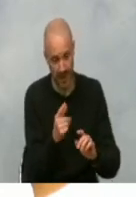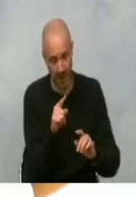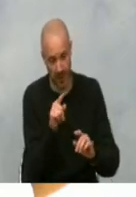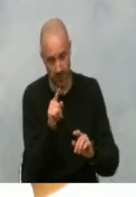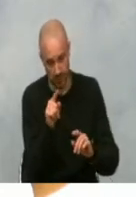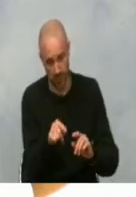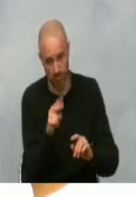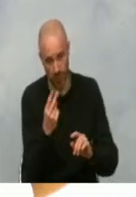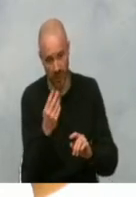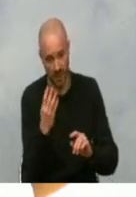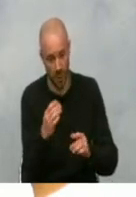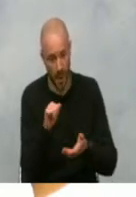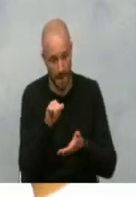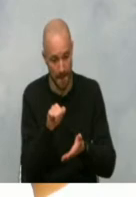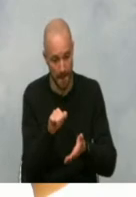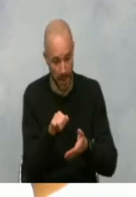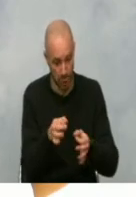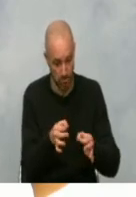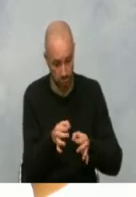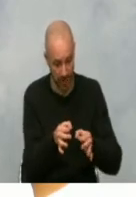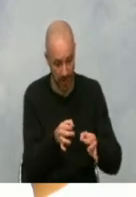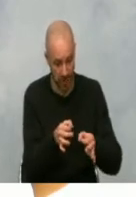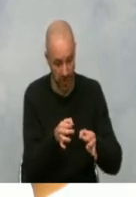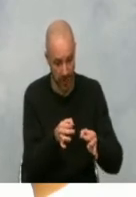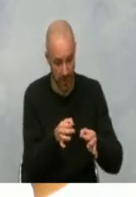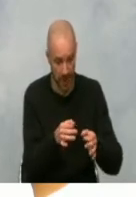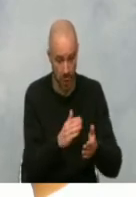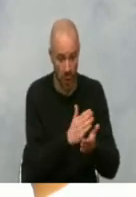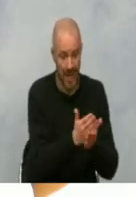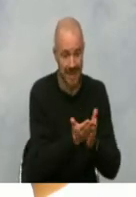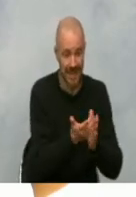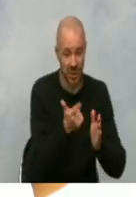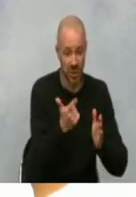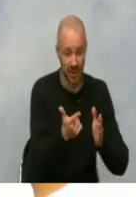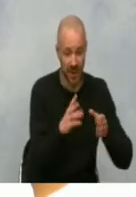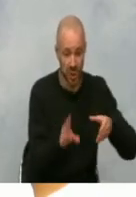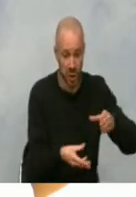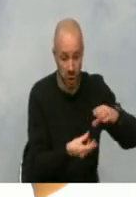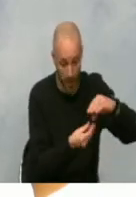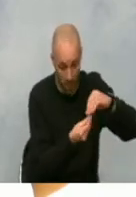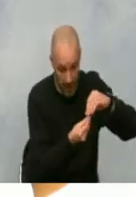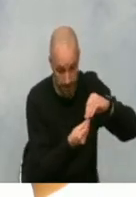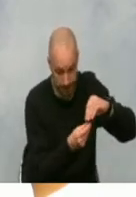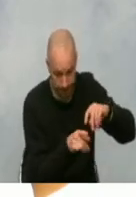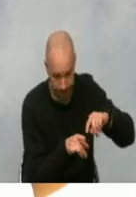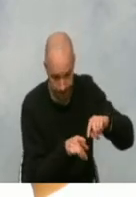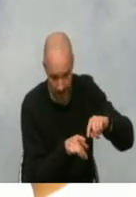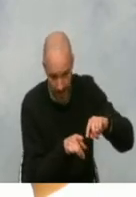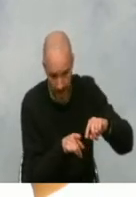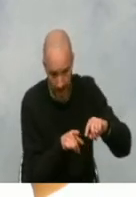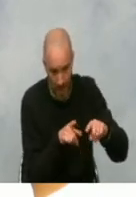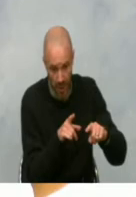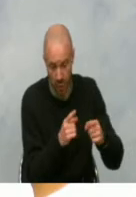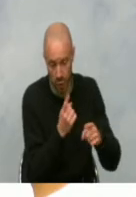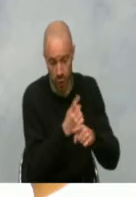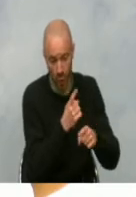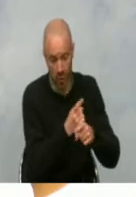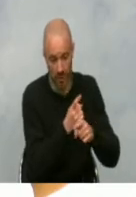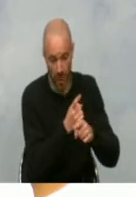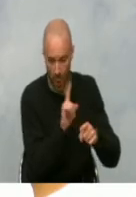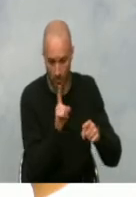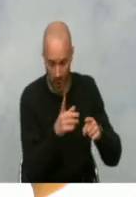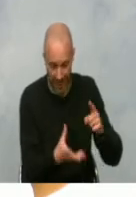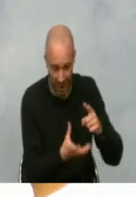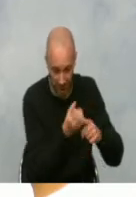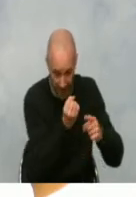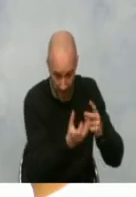strategy. So there's a summary given at Section 7. It talks about the gains that are achievable, and it talks about the